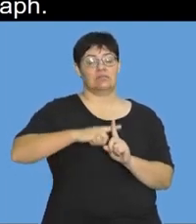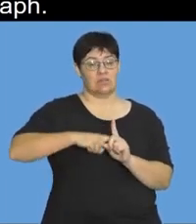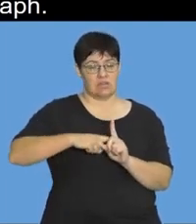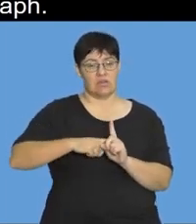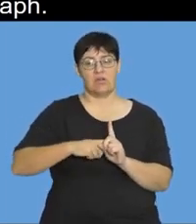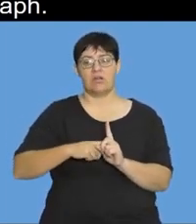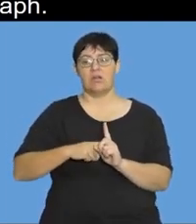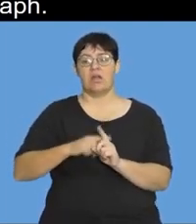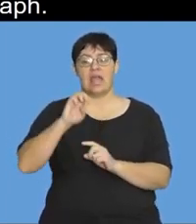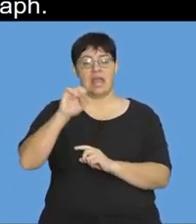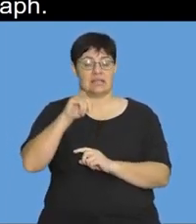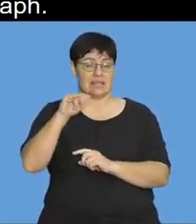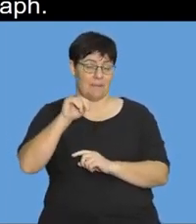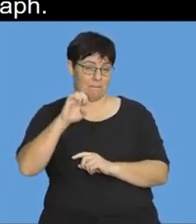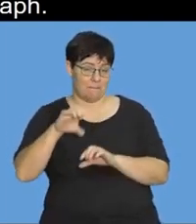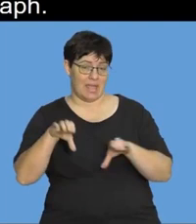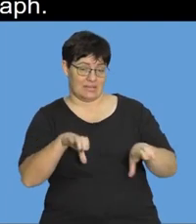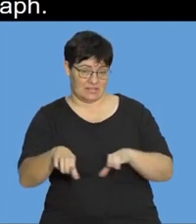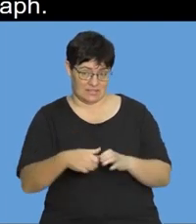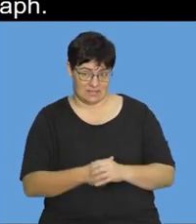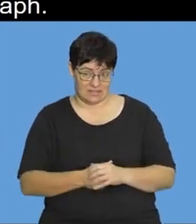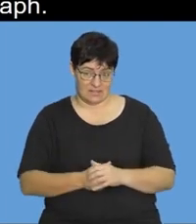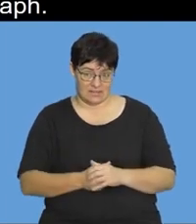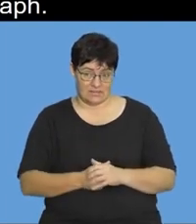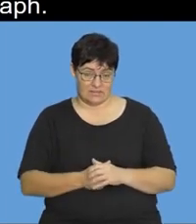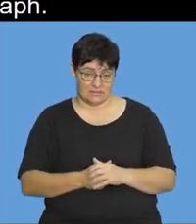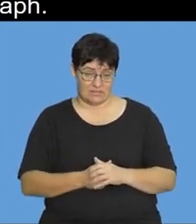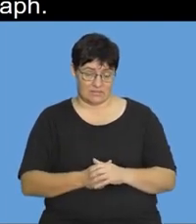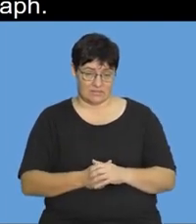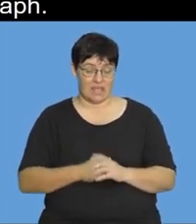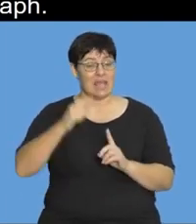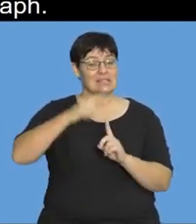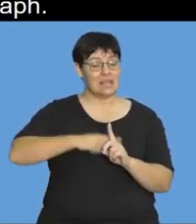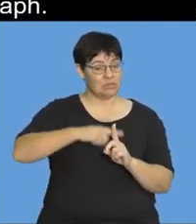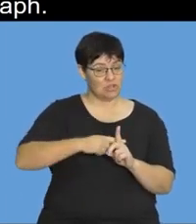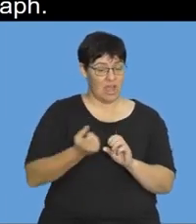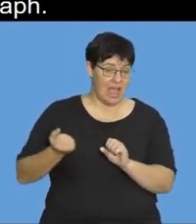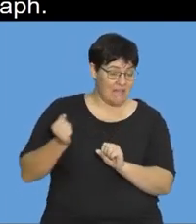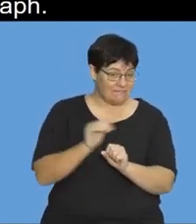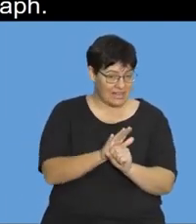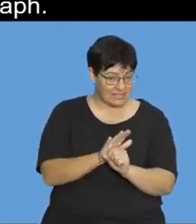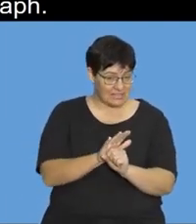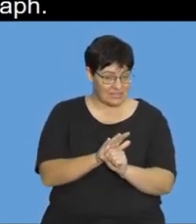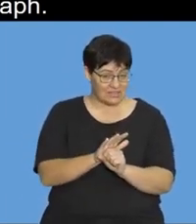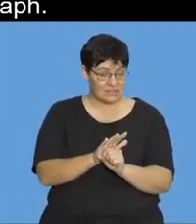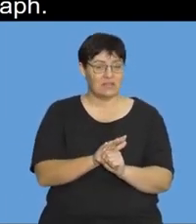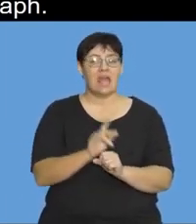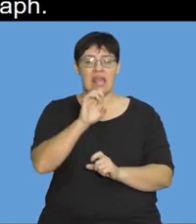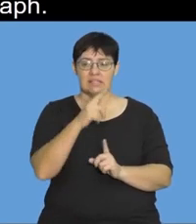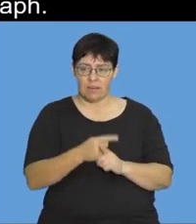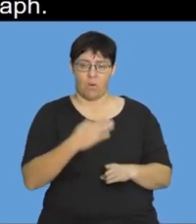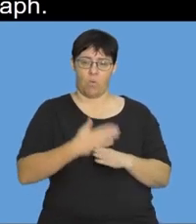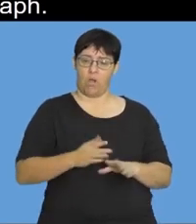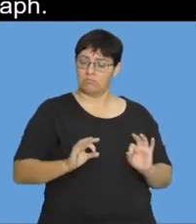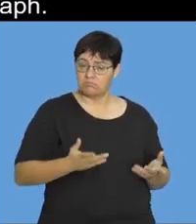enzyme activity. So I need to see, does temperature affect how an enzyme